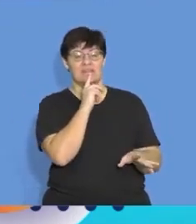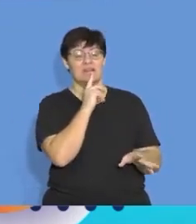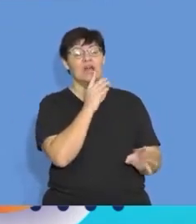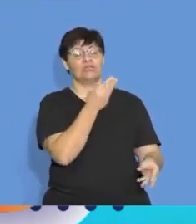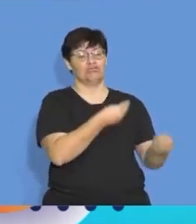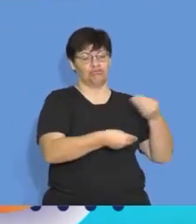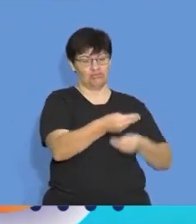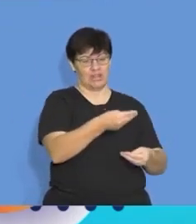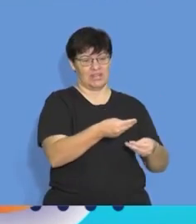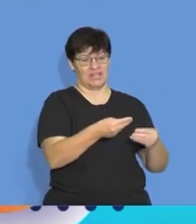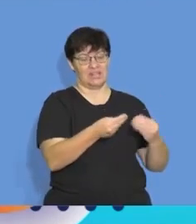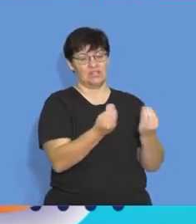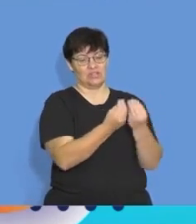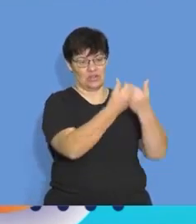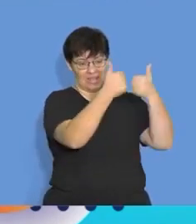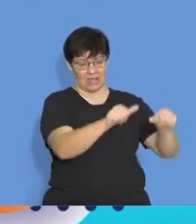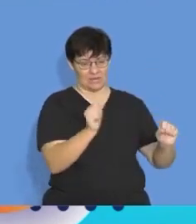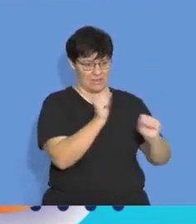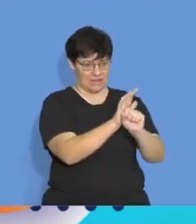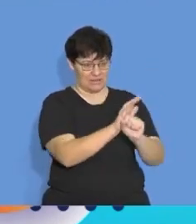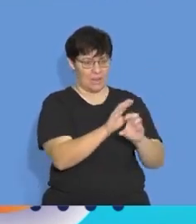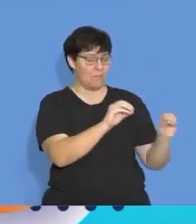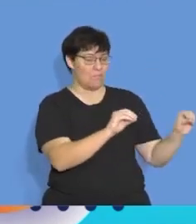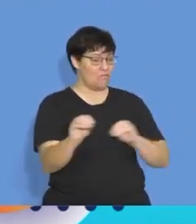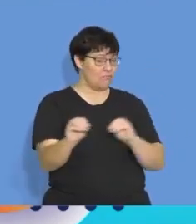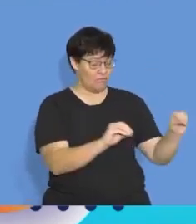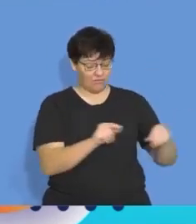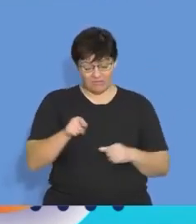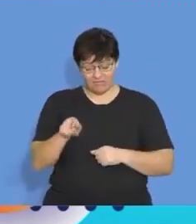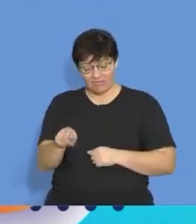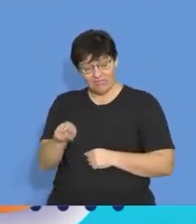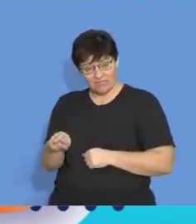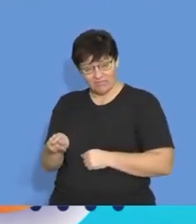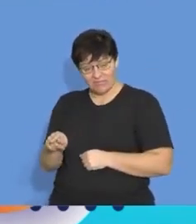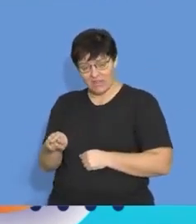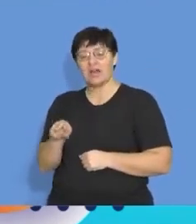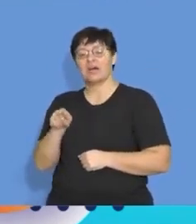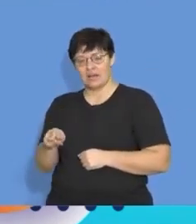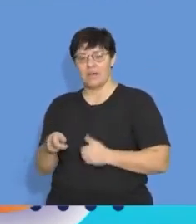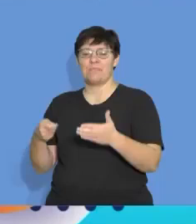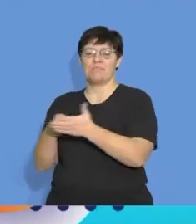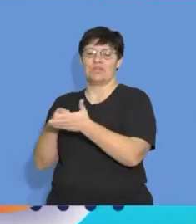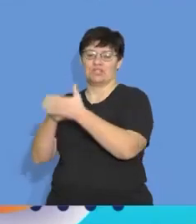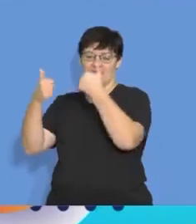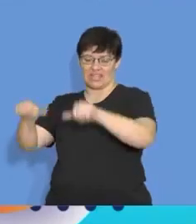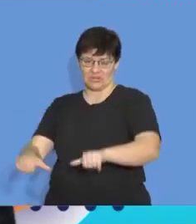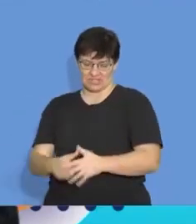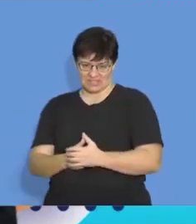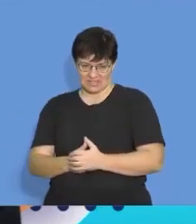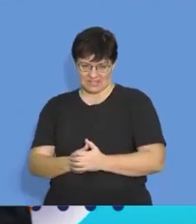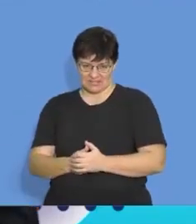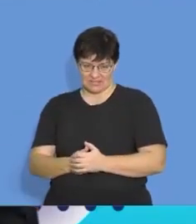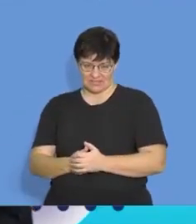account that is impacted. Any movement of stock with a periodic inventory, my purchases account